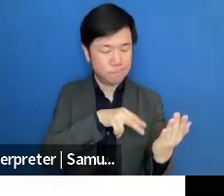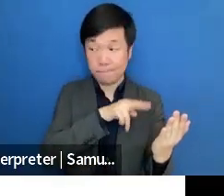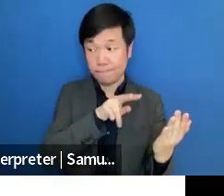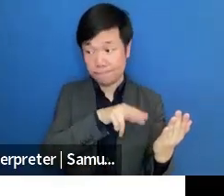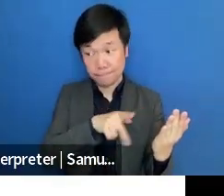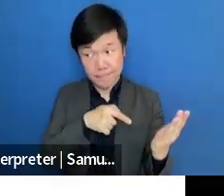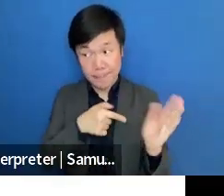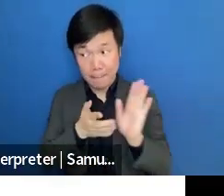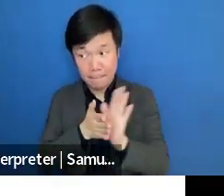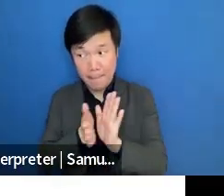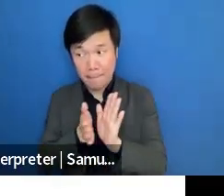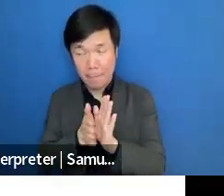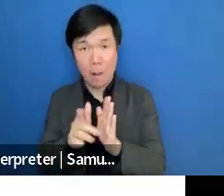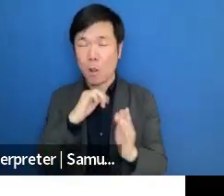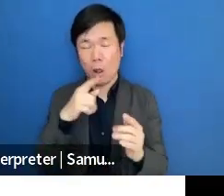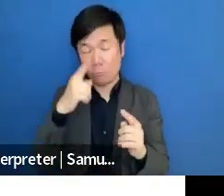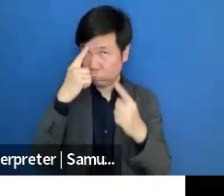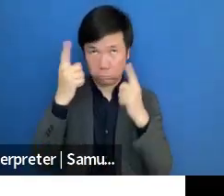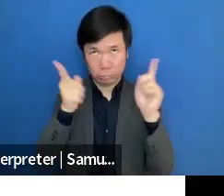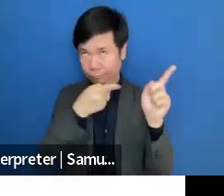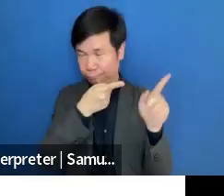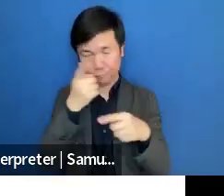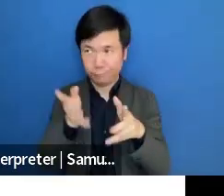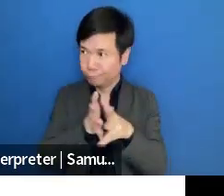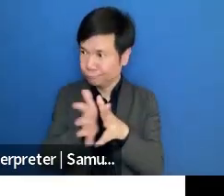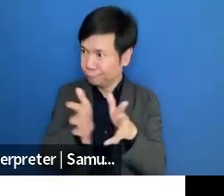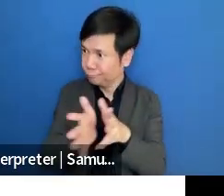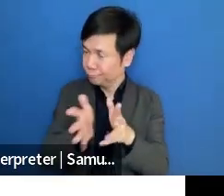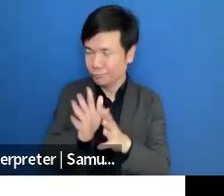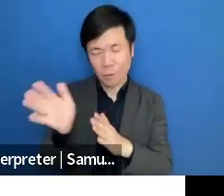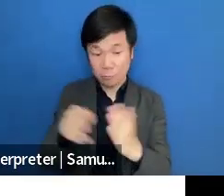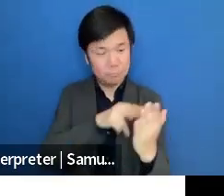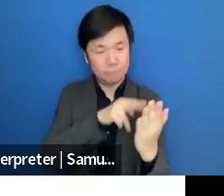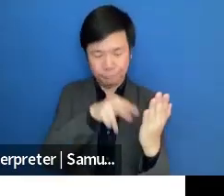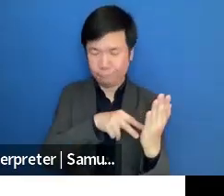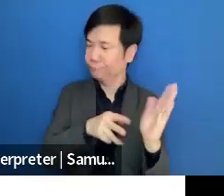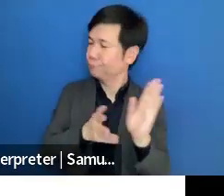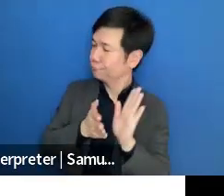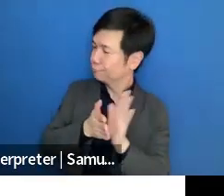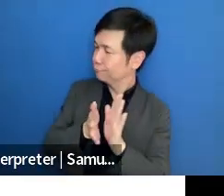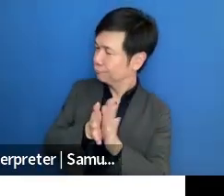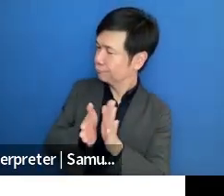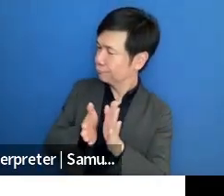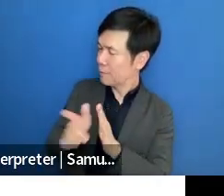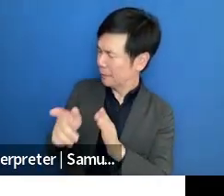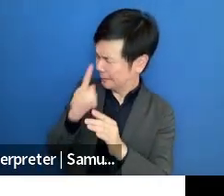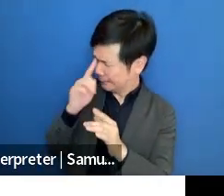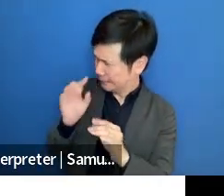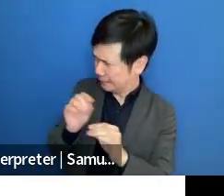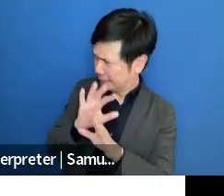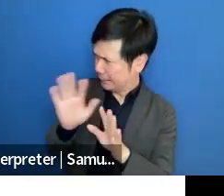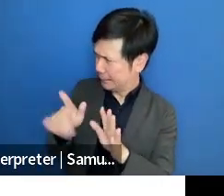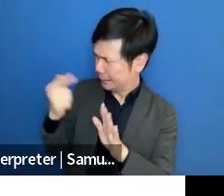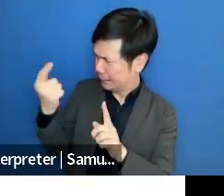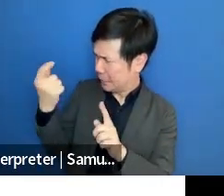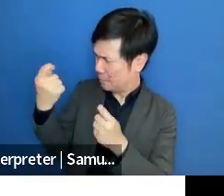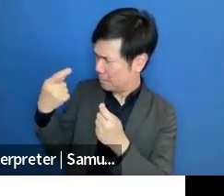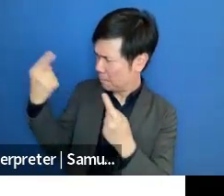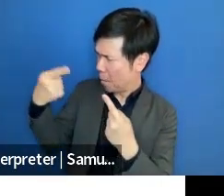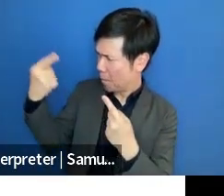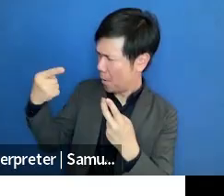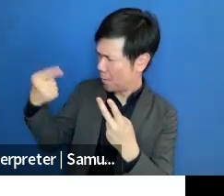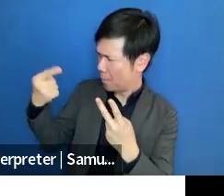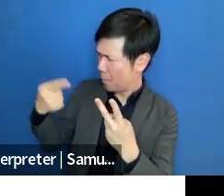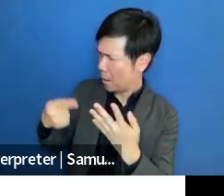explain the process and what participants could expect. The tools included language that prompted data collectors to